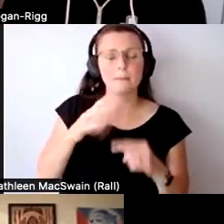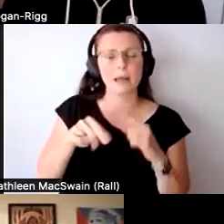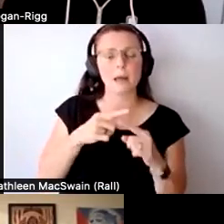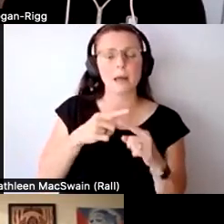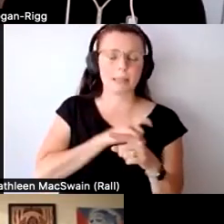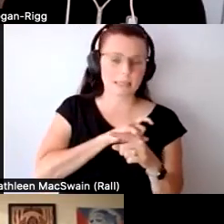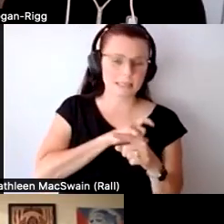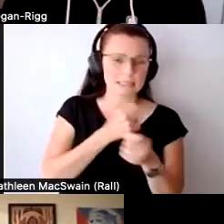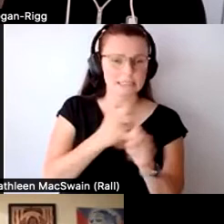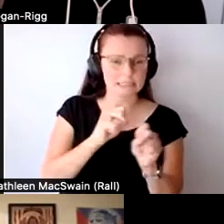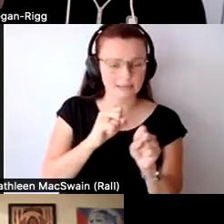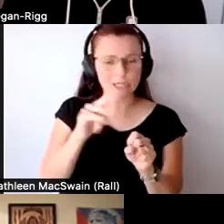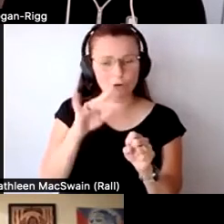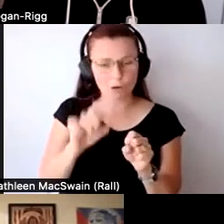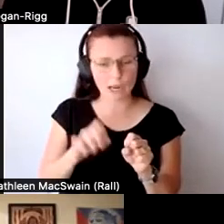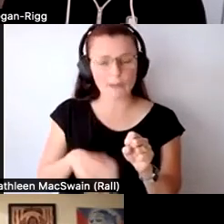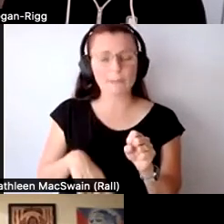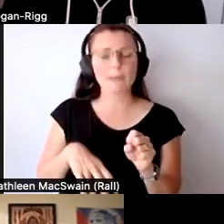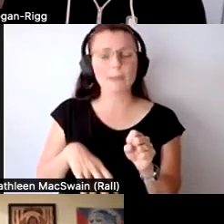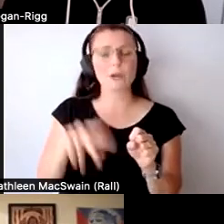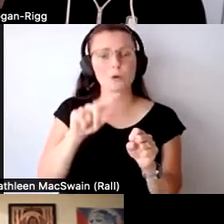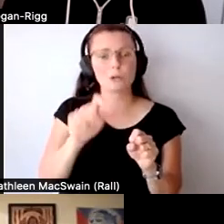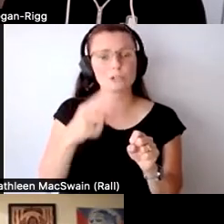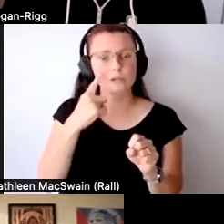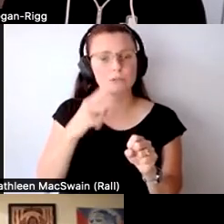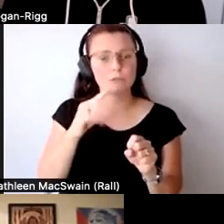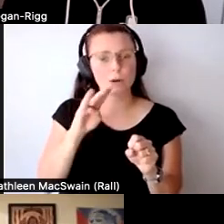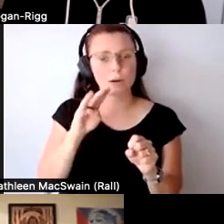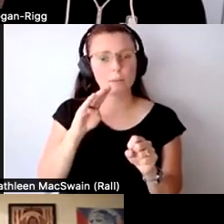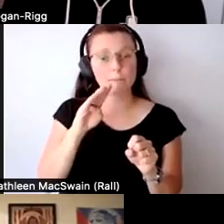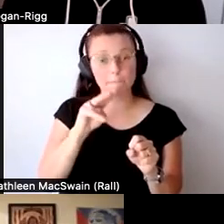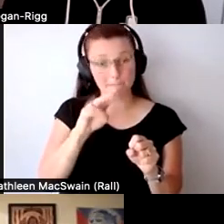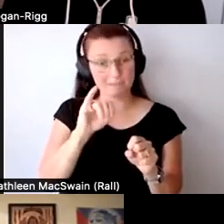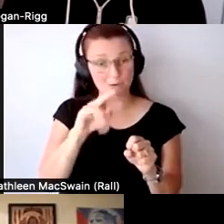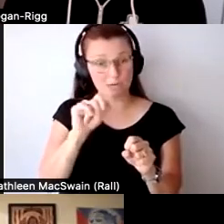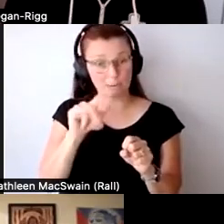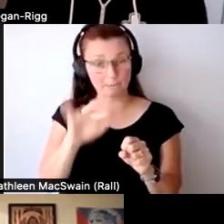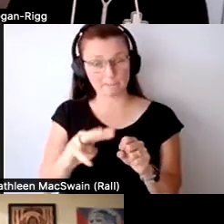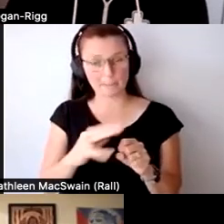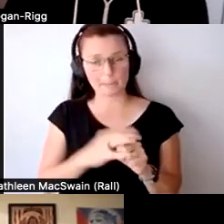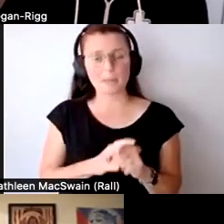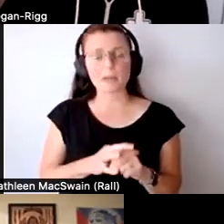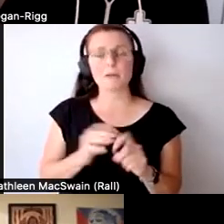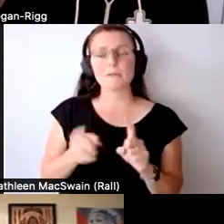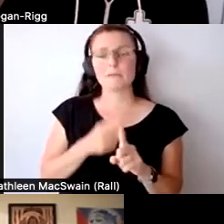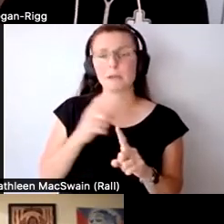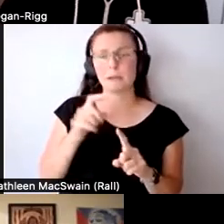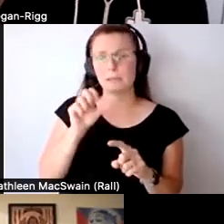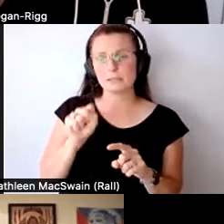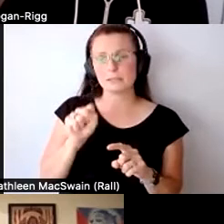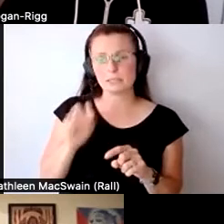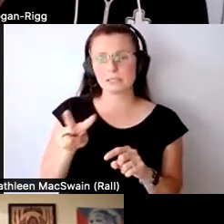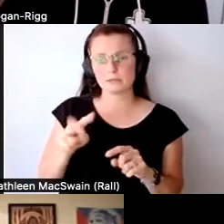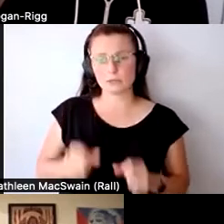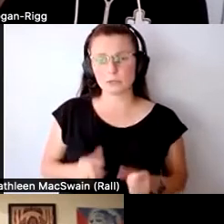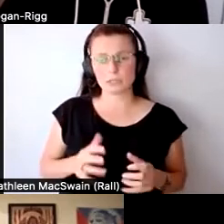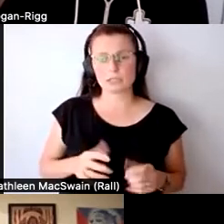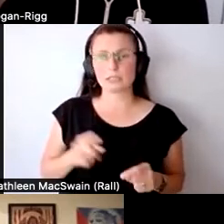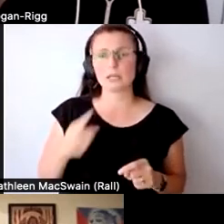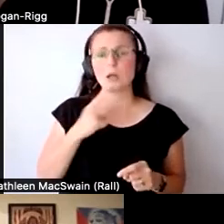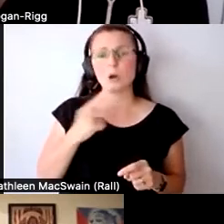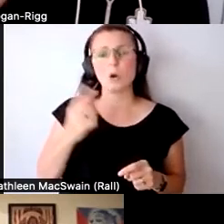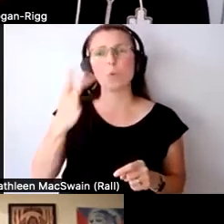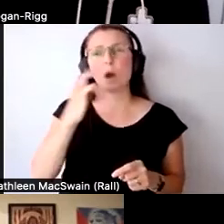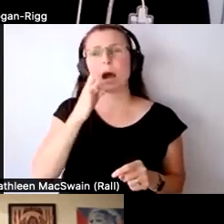Sam. So the question, again, came from a Somerville resident. Why not focus on policing in Davis Square? What